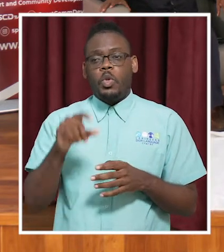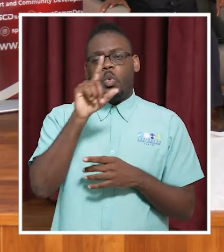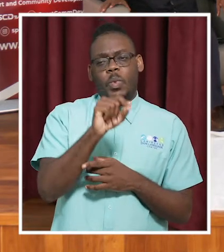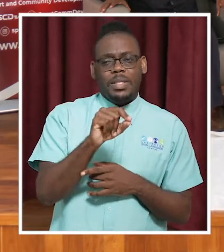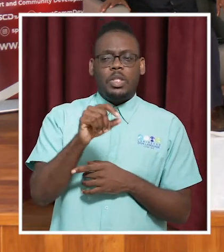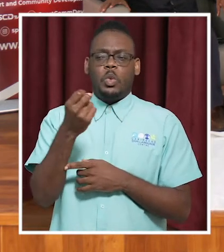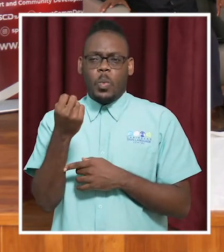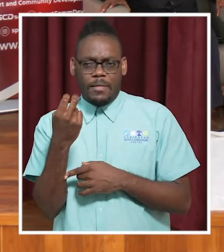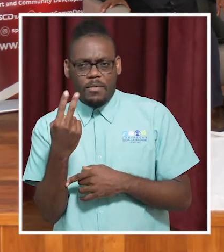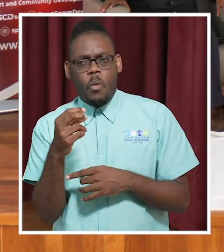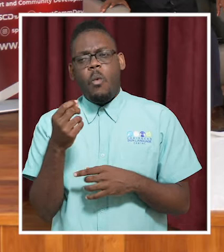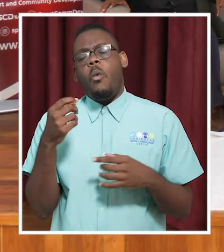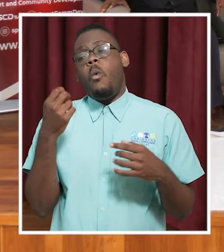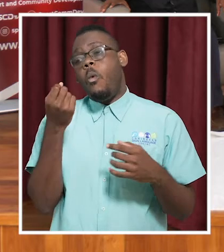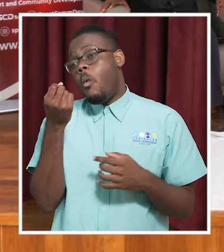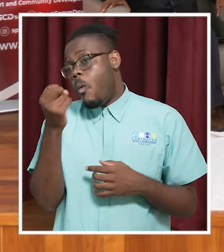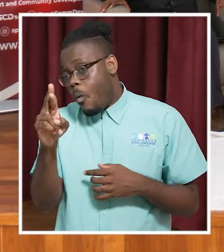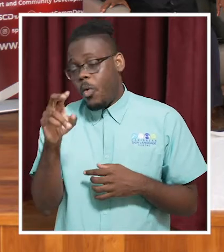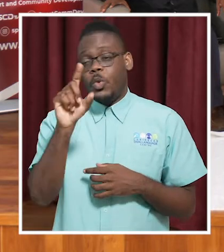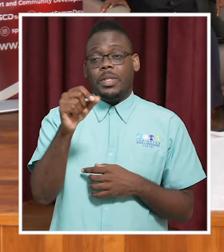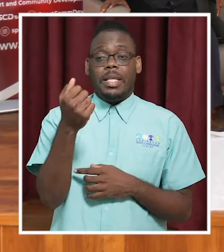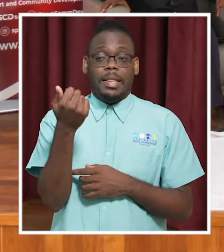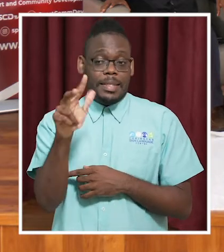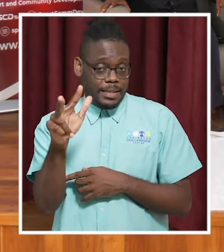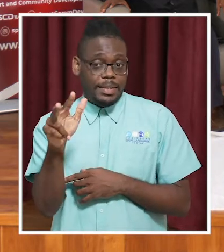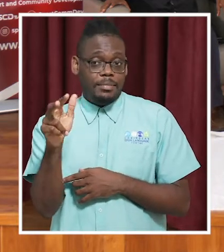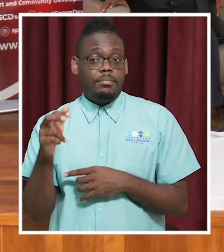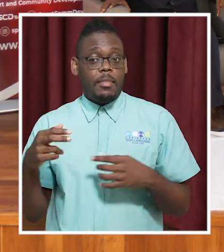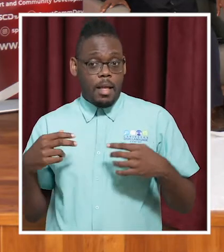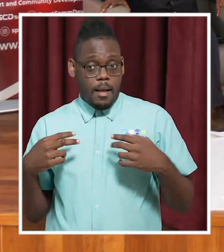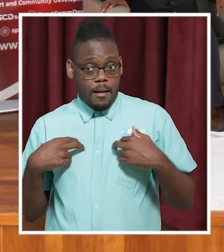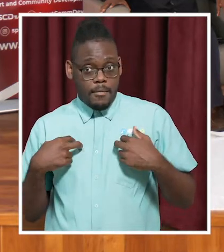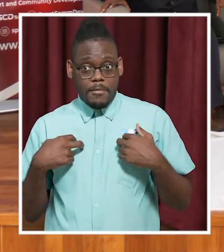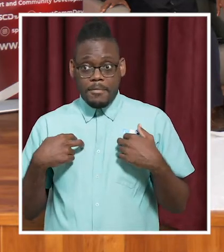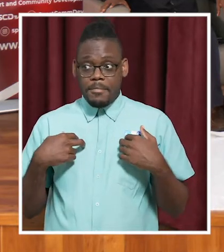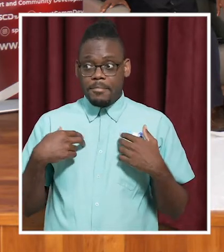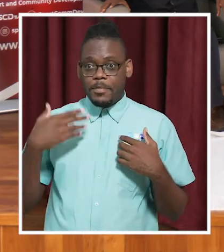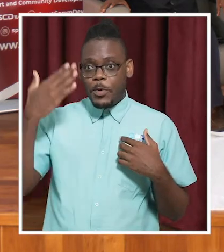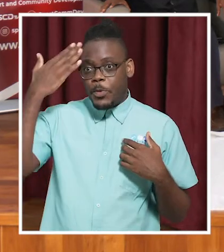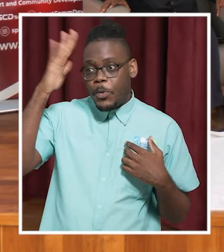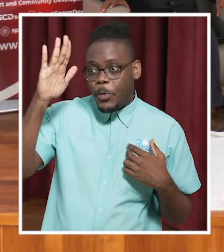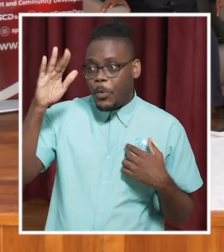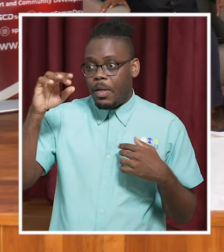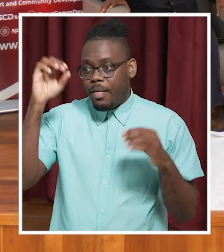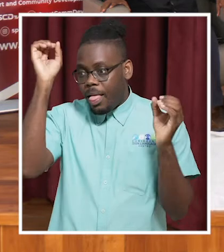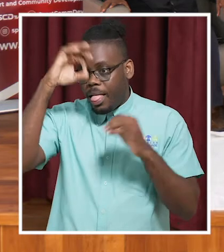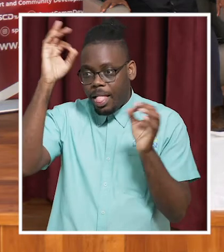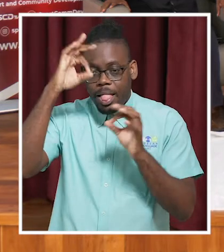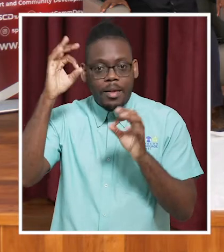2012-2013, I did not know anything about ADHD. My daughter had a